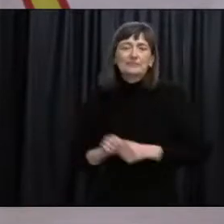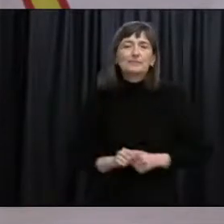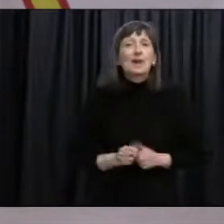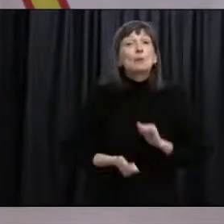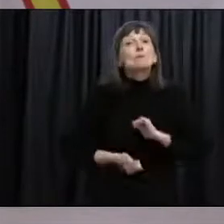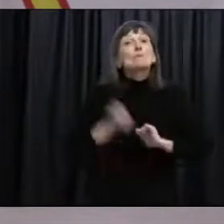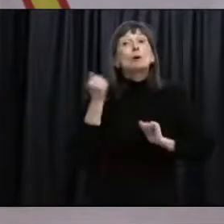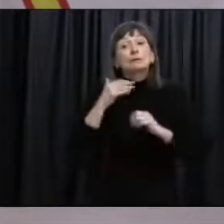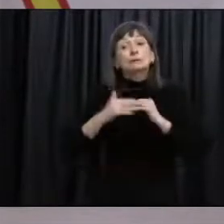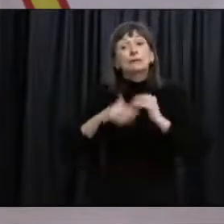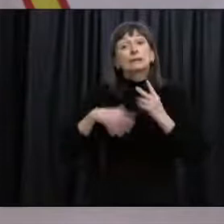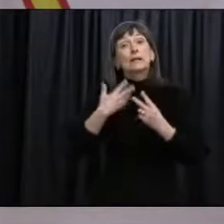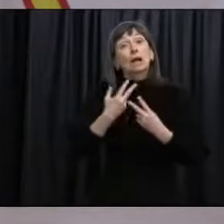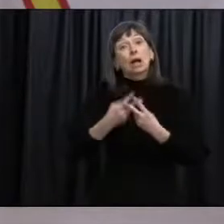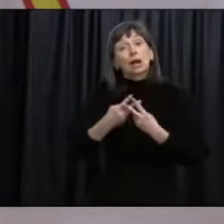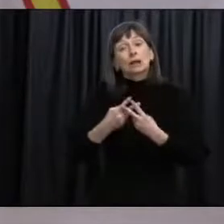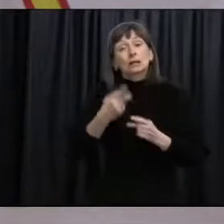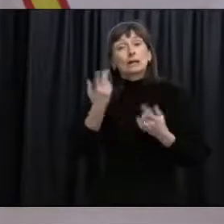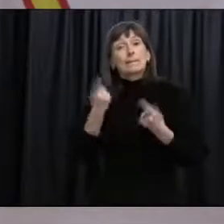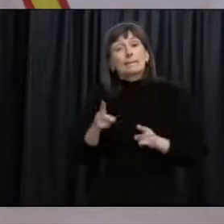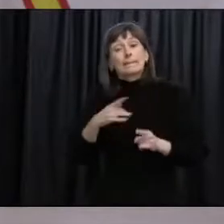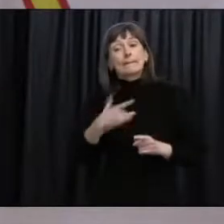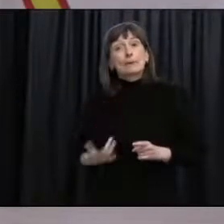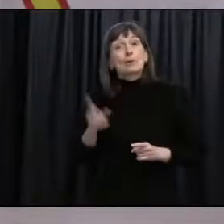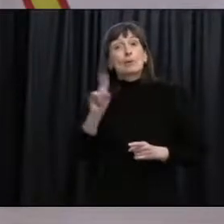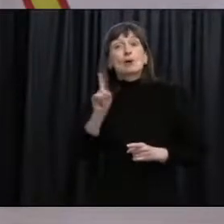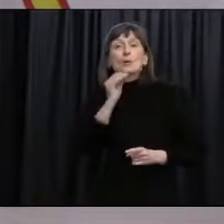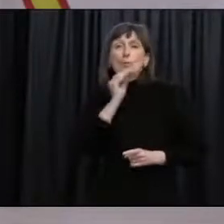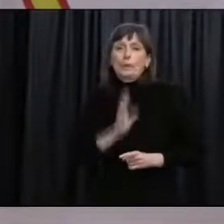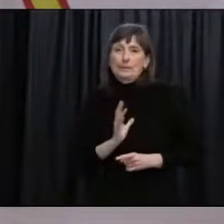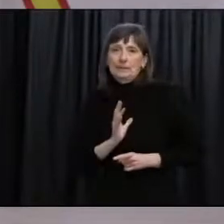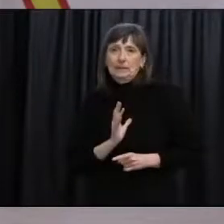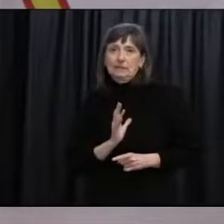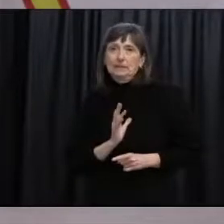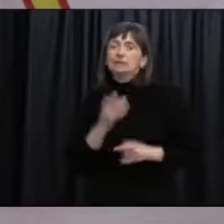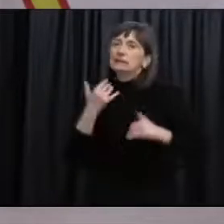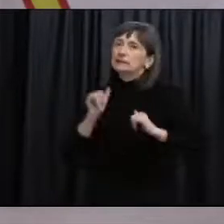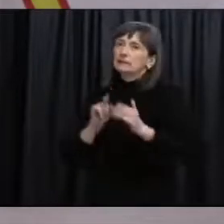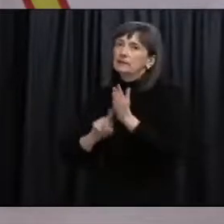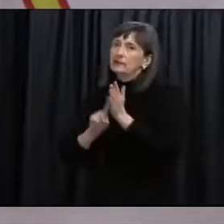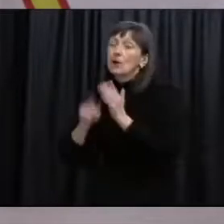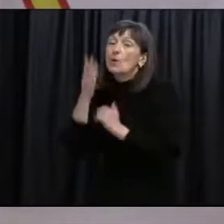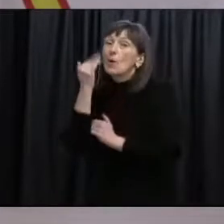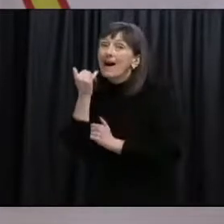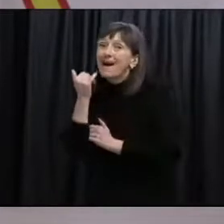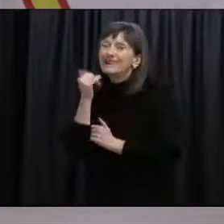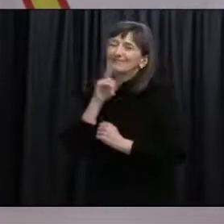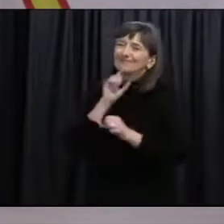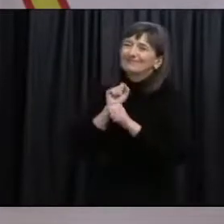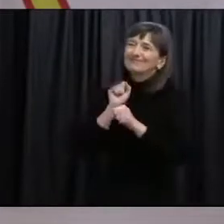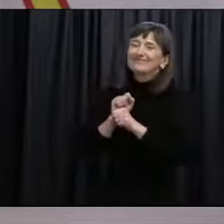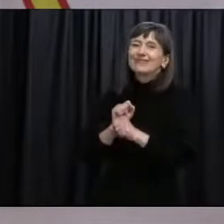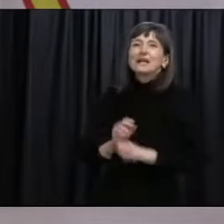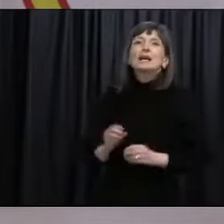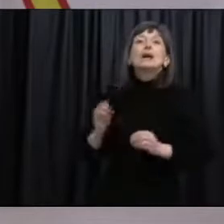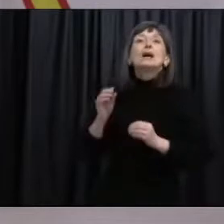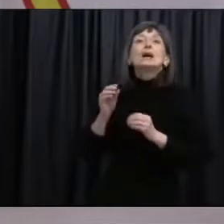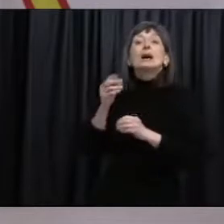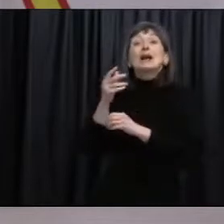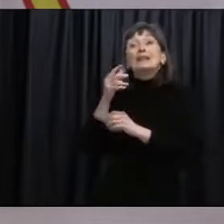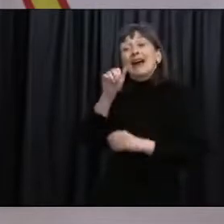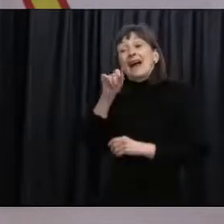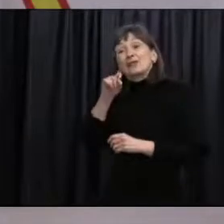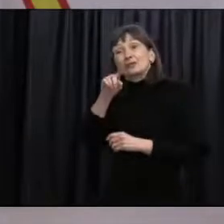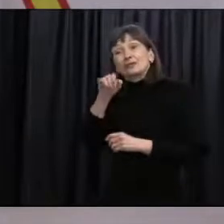women, investigations are ongoing, as it is possible that more women actually receive the AstraZeneca vaccine, really making